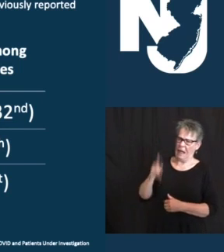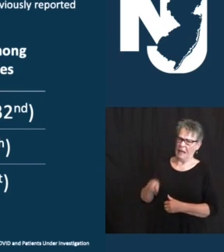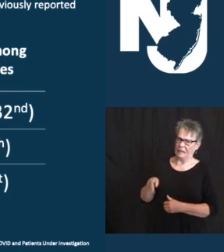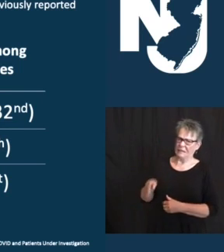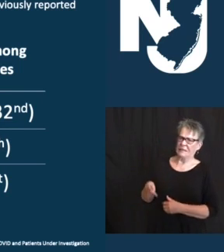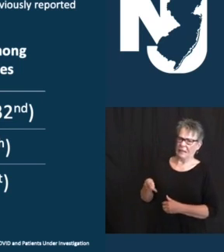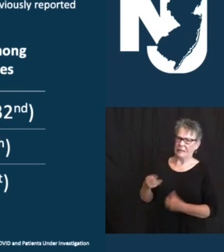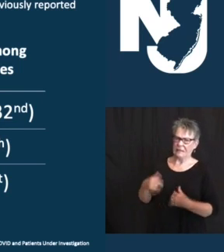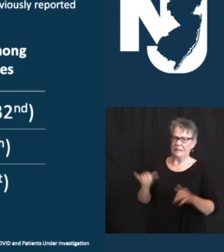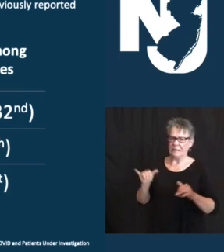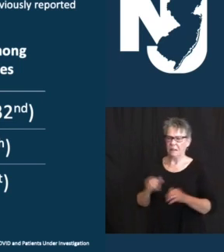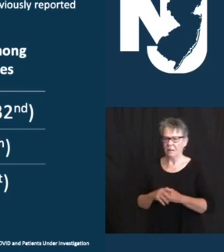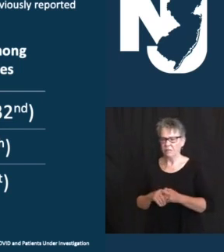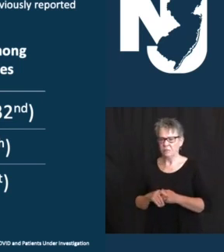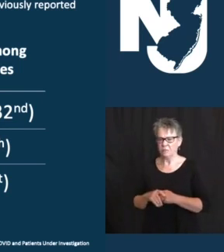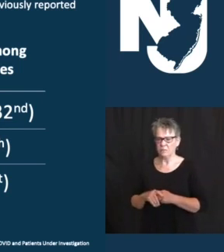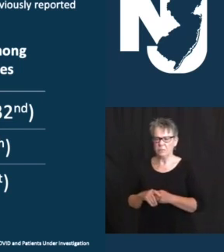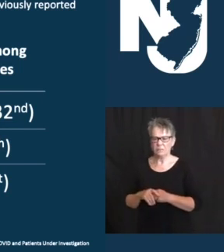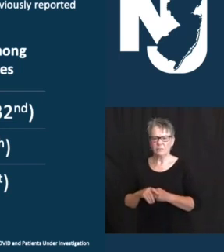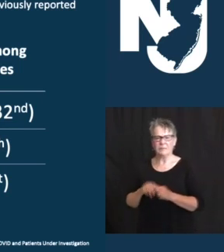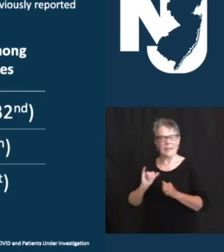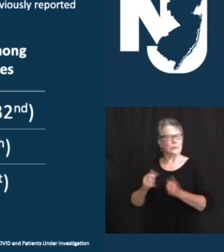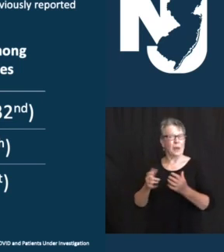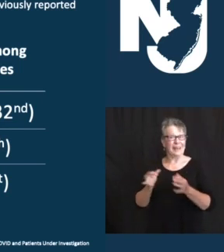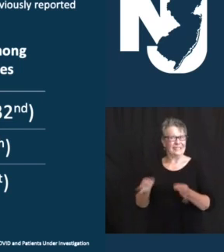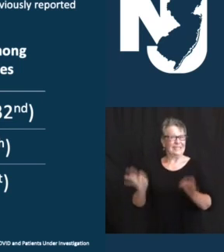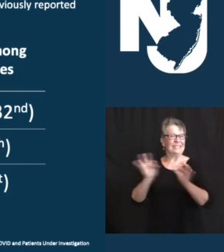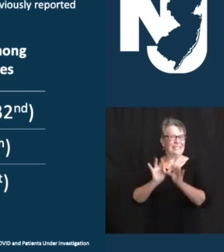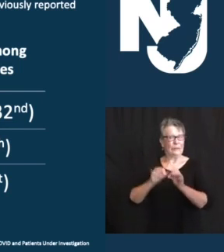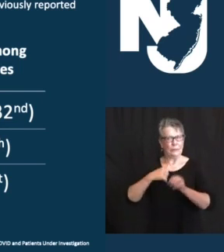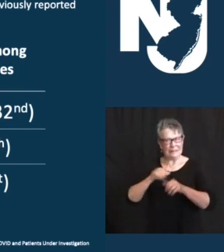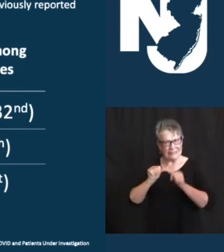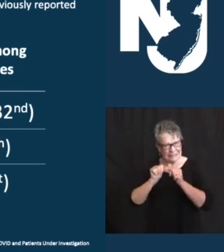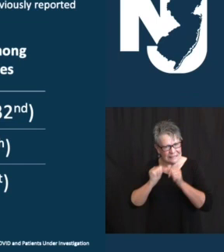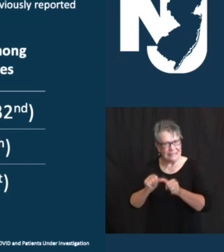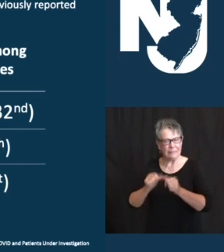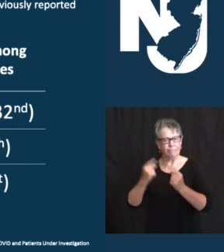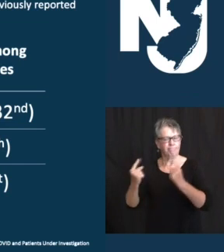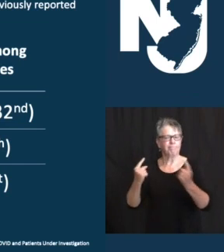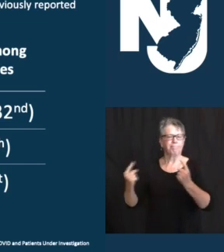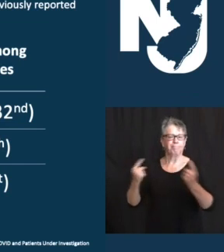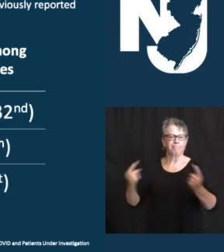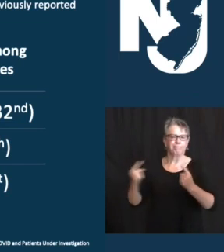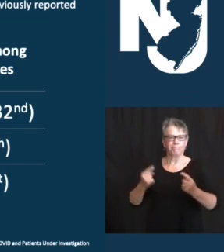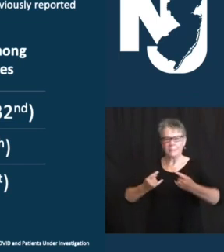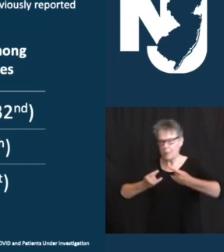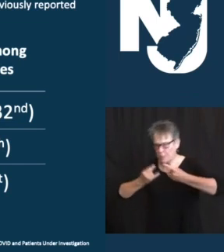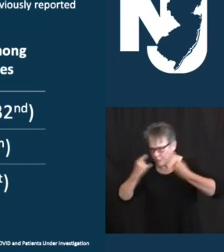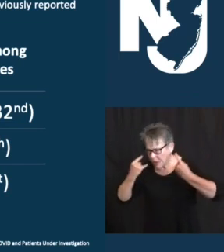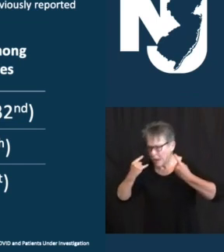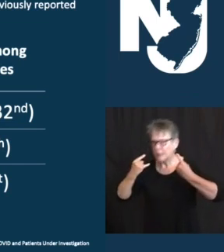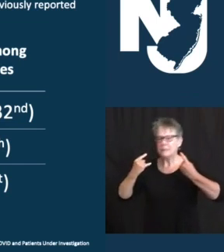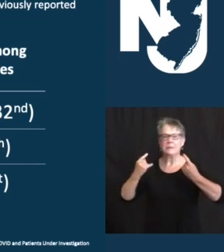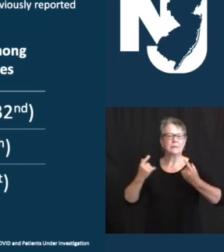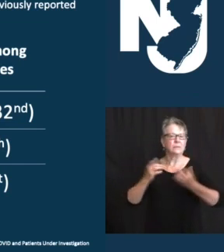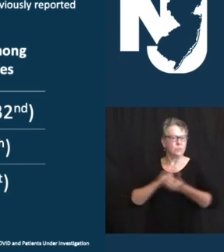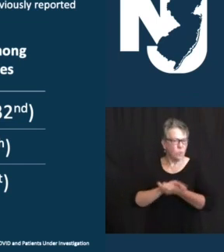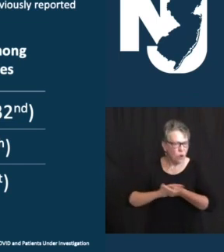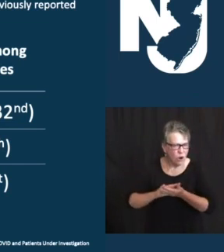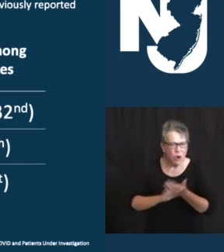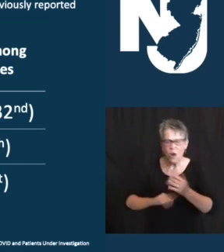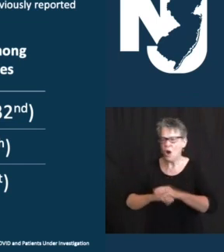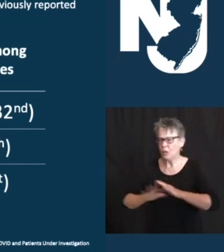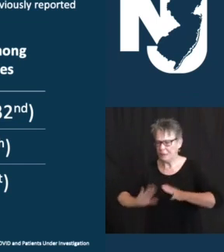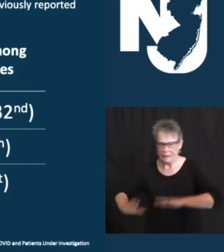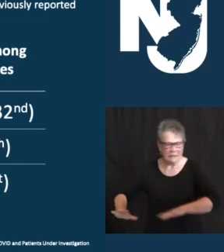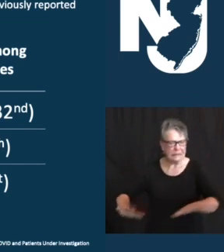that will keep pushing our numbers down is social distancing, wearing something on your face when you go out, washing your hands with soap and water, the